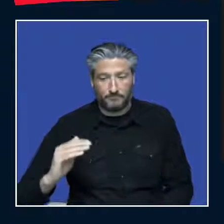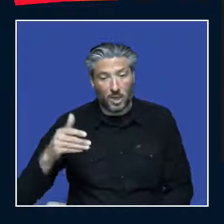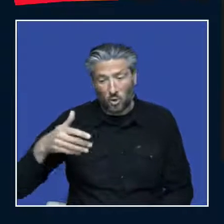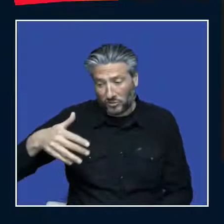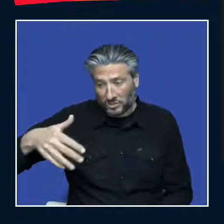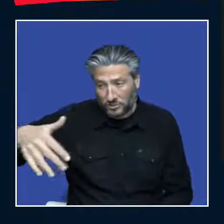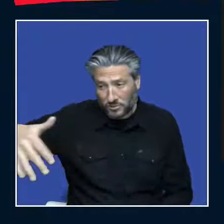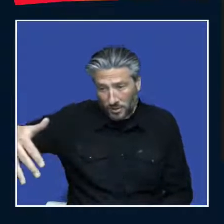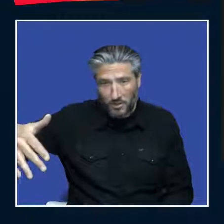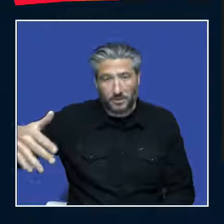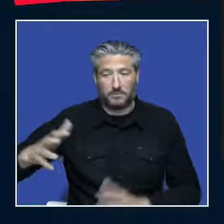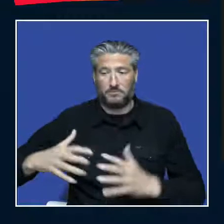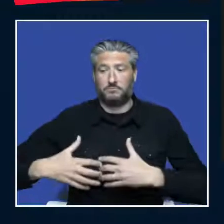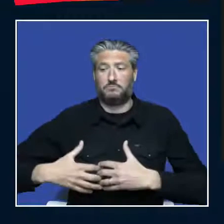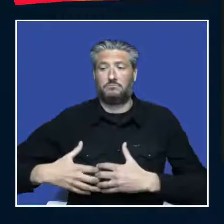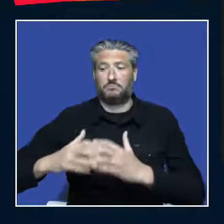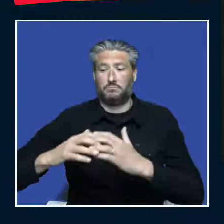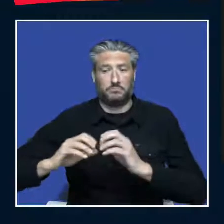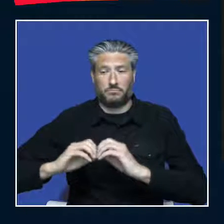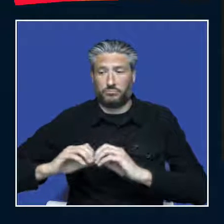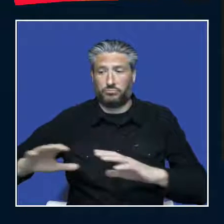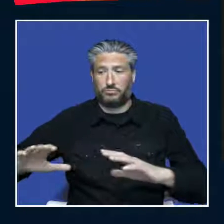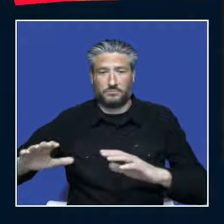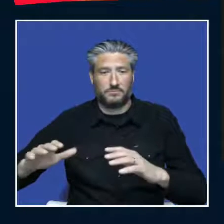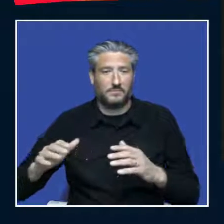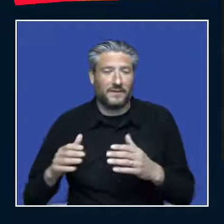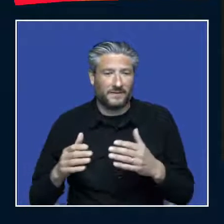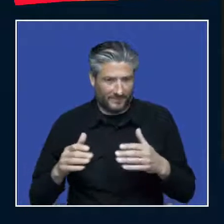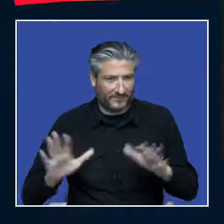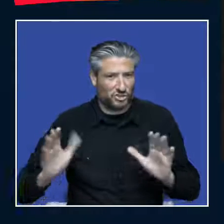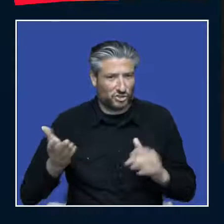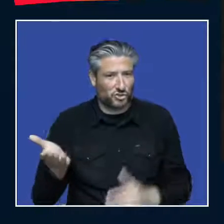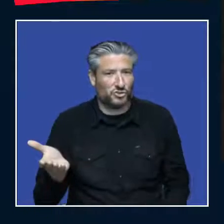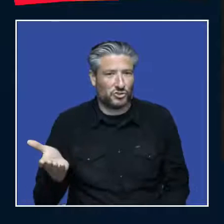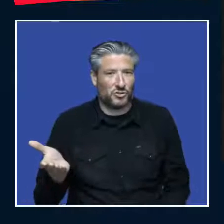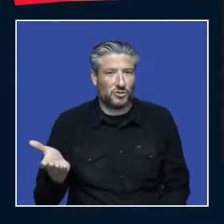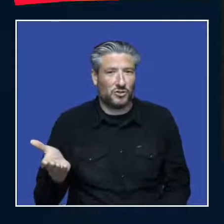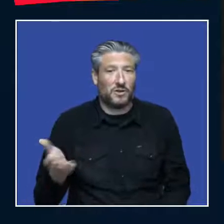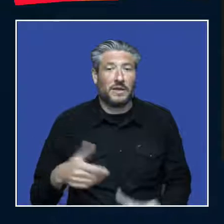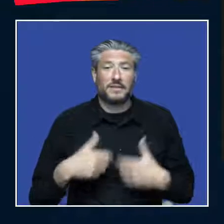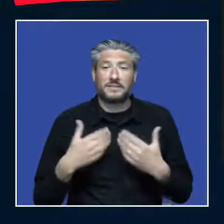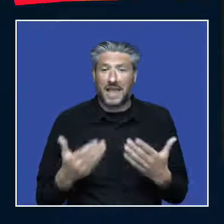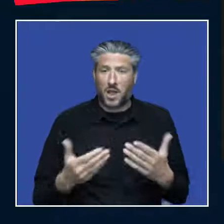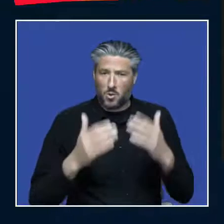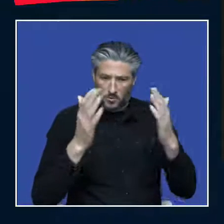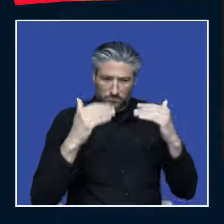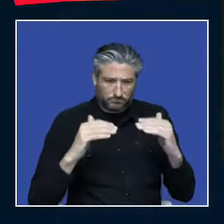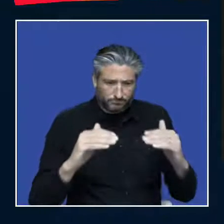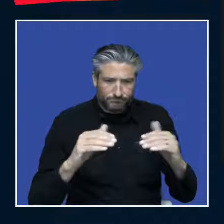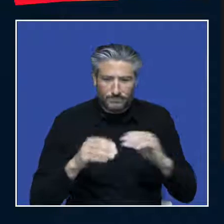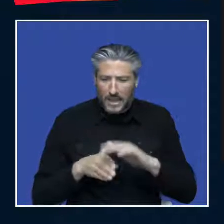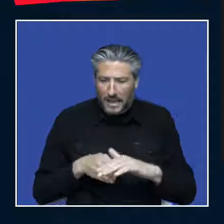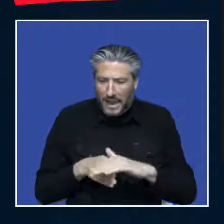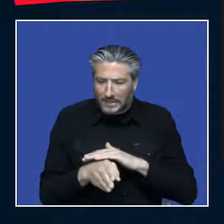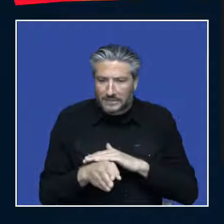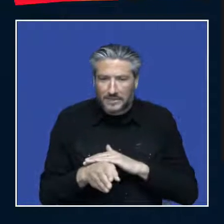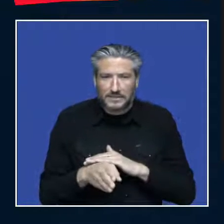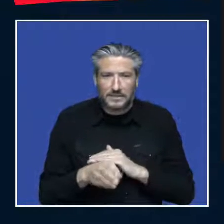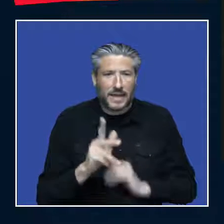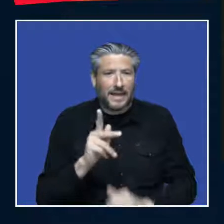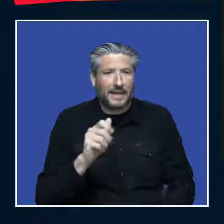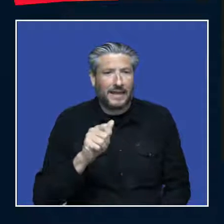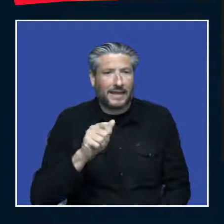deployed, and now I need to check my access keys, because if I want to push